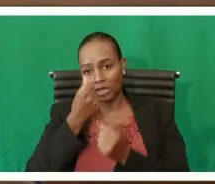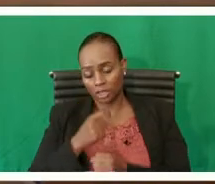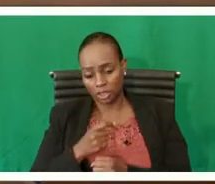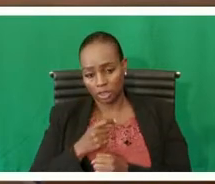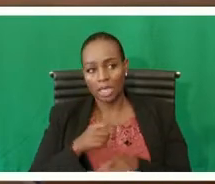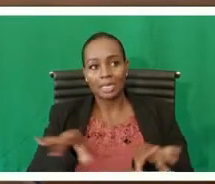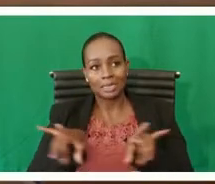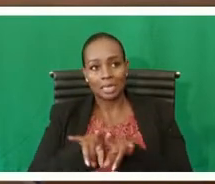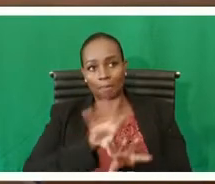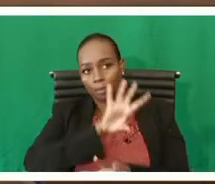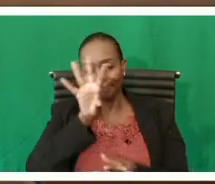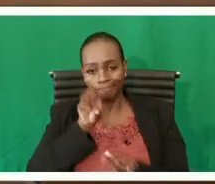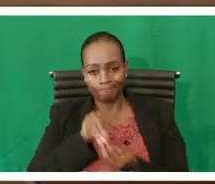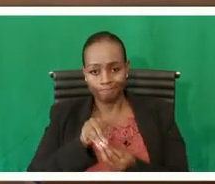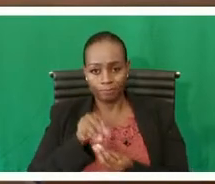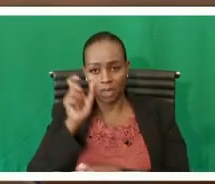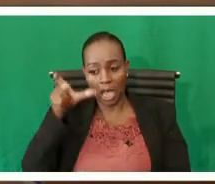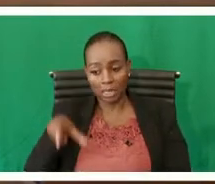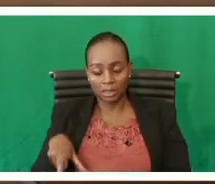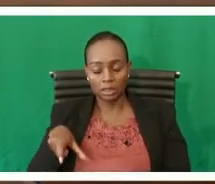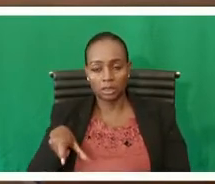896 artists benefited from the